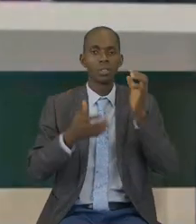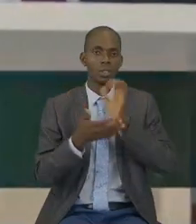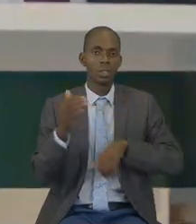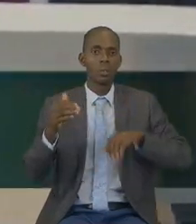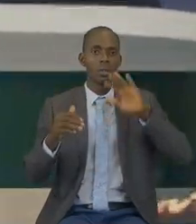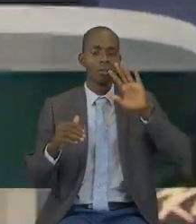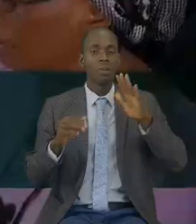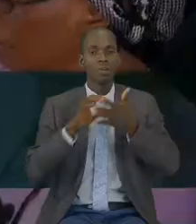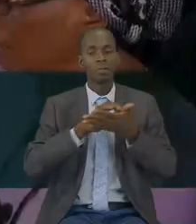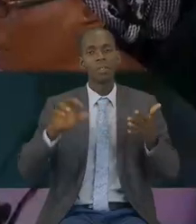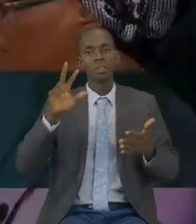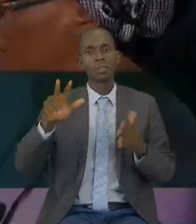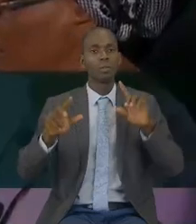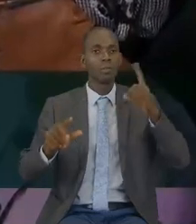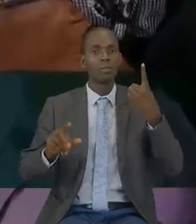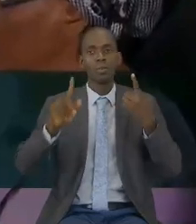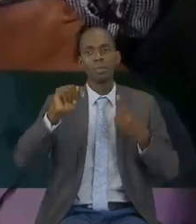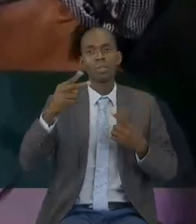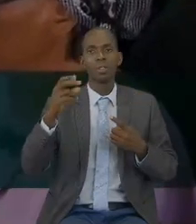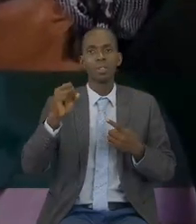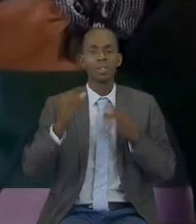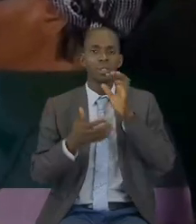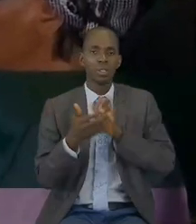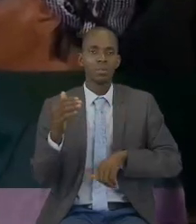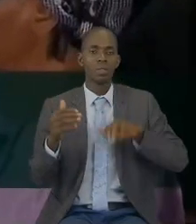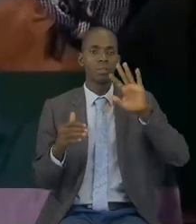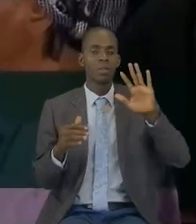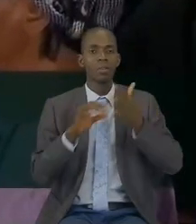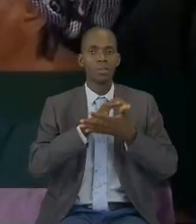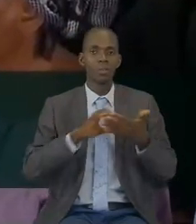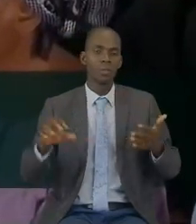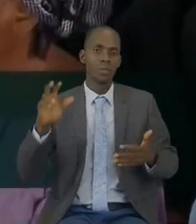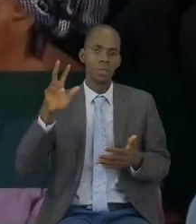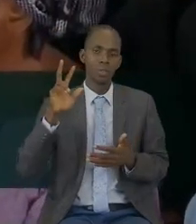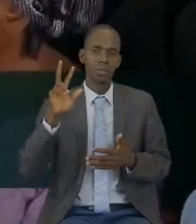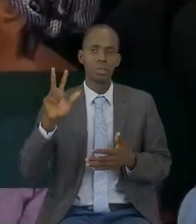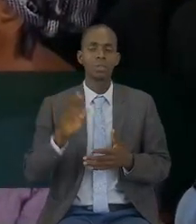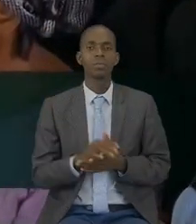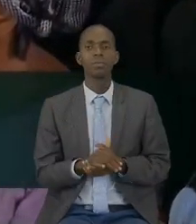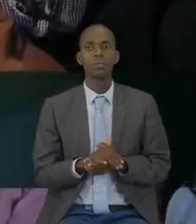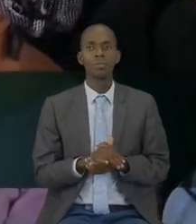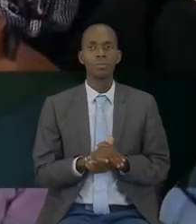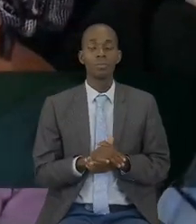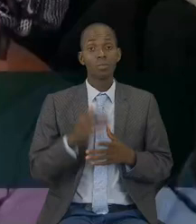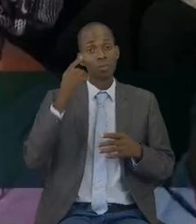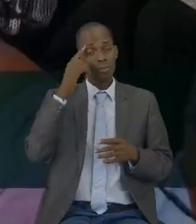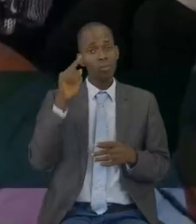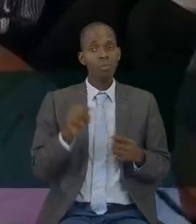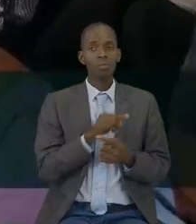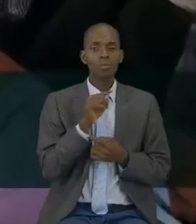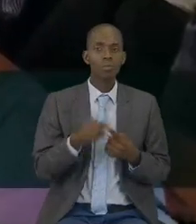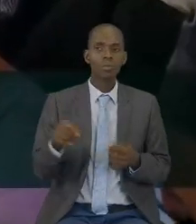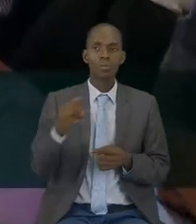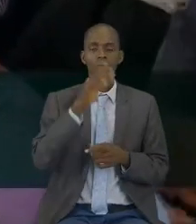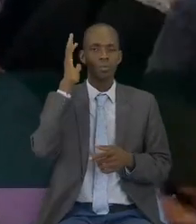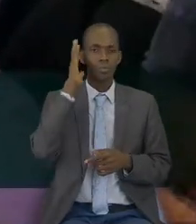from verse 3. 1 Thessalonians chapter 5, we're looking at verse 3. For when they shall